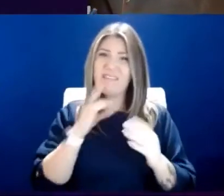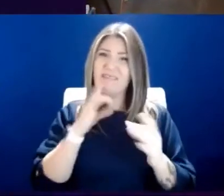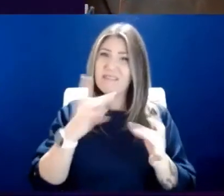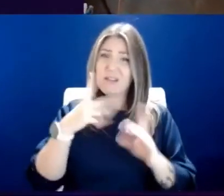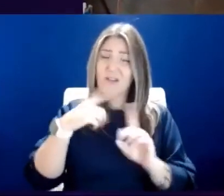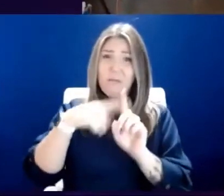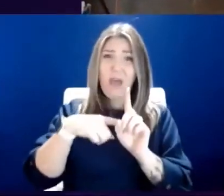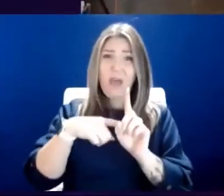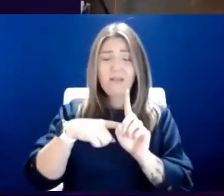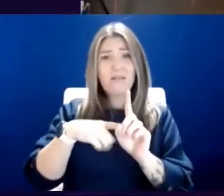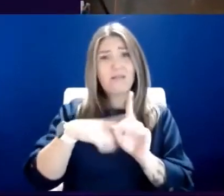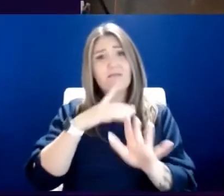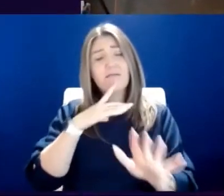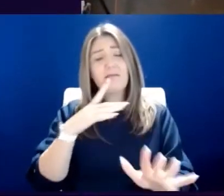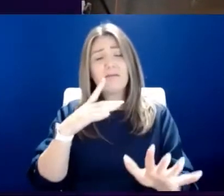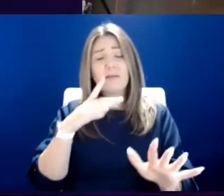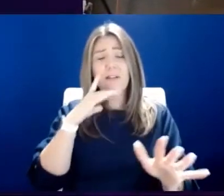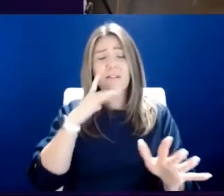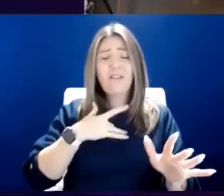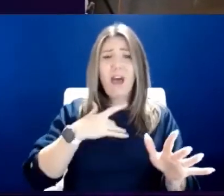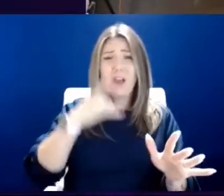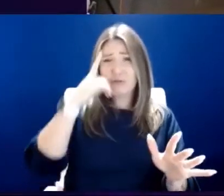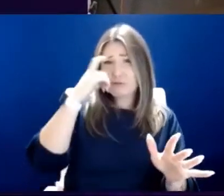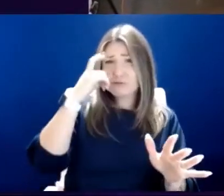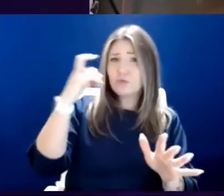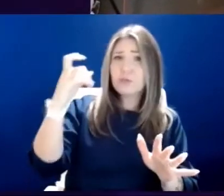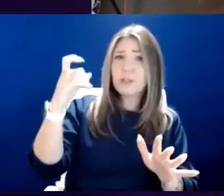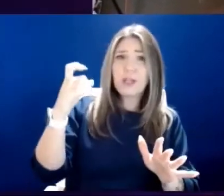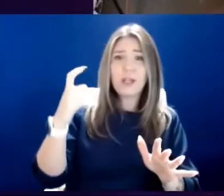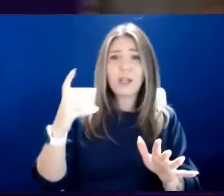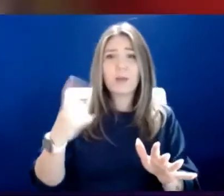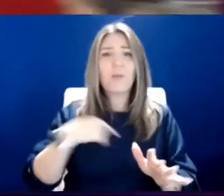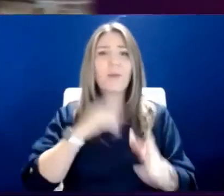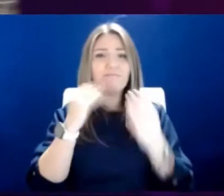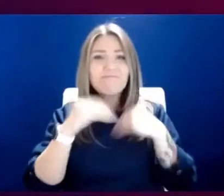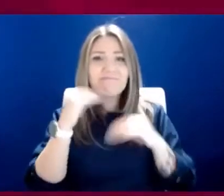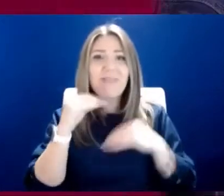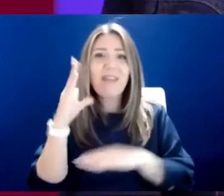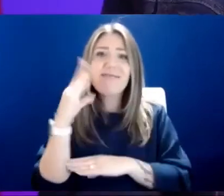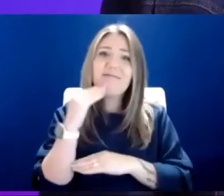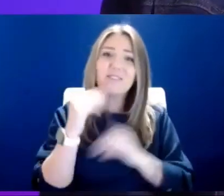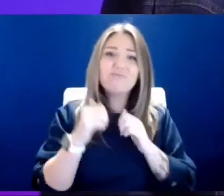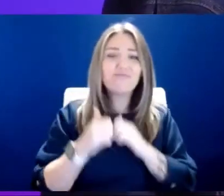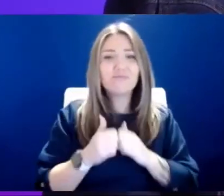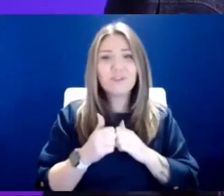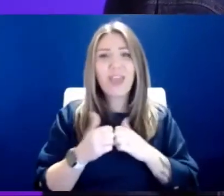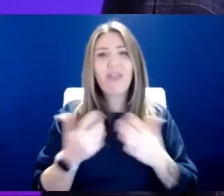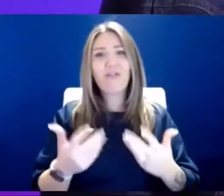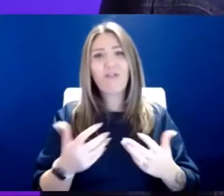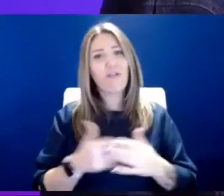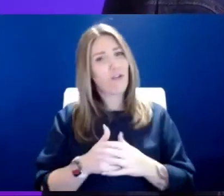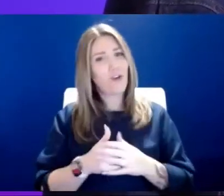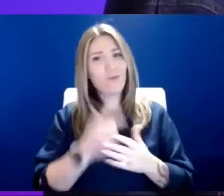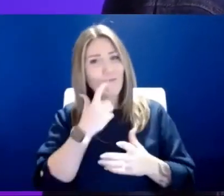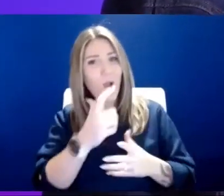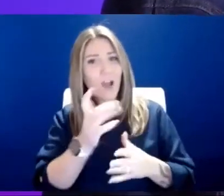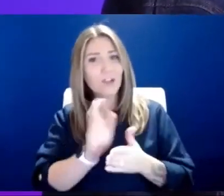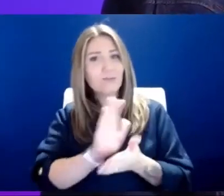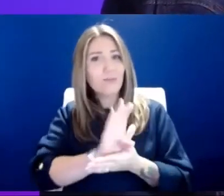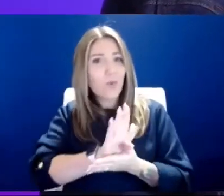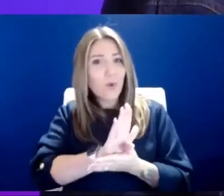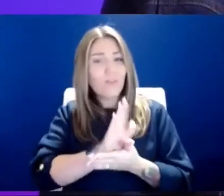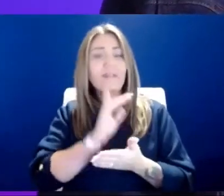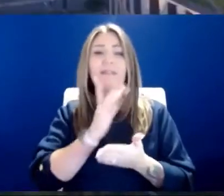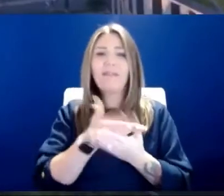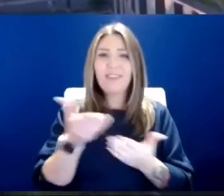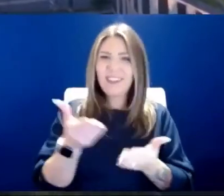still in a dreamlike state. But we got to, eat lunch together and watch movies and things like that,